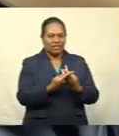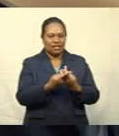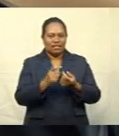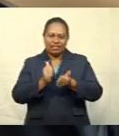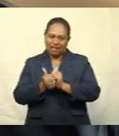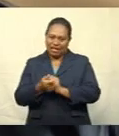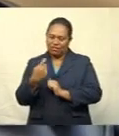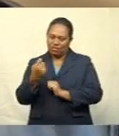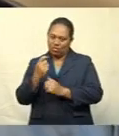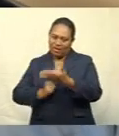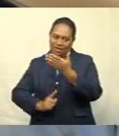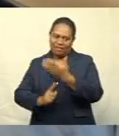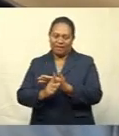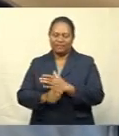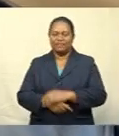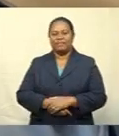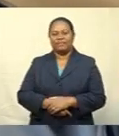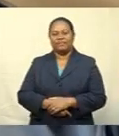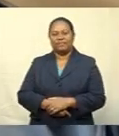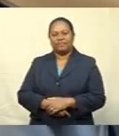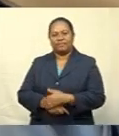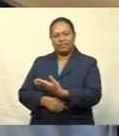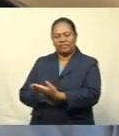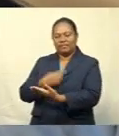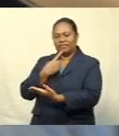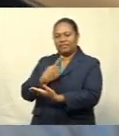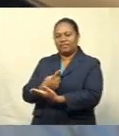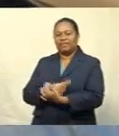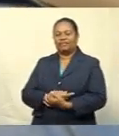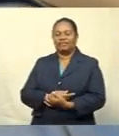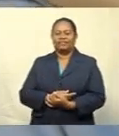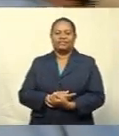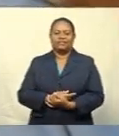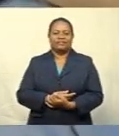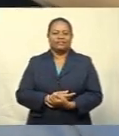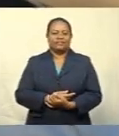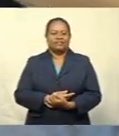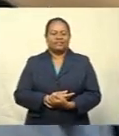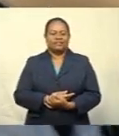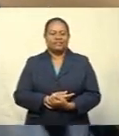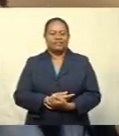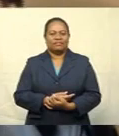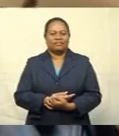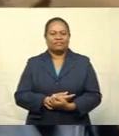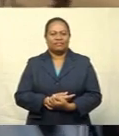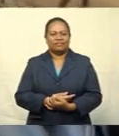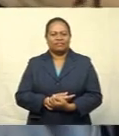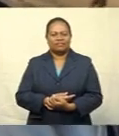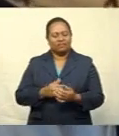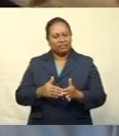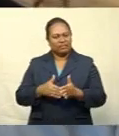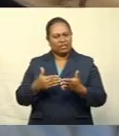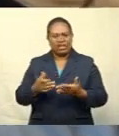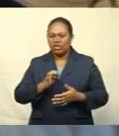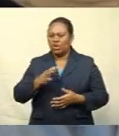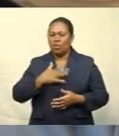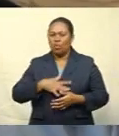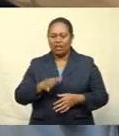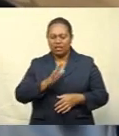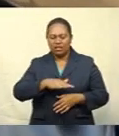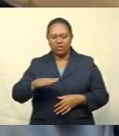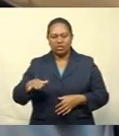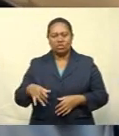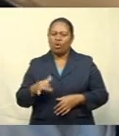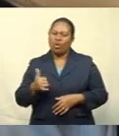it's a provincial game, and then we have confederacy game. By the time we won't let our kids, our